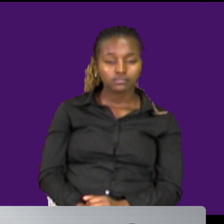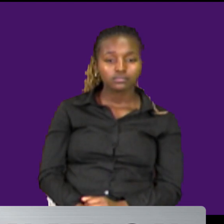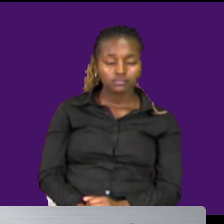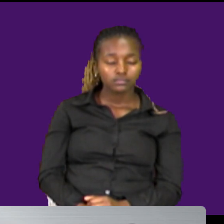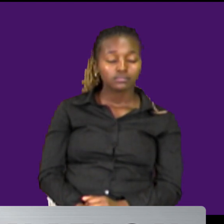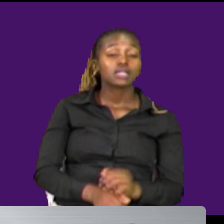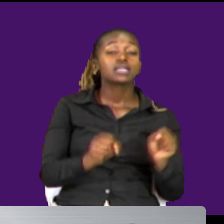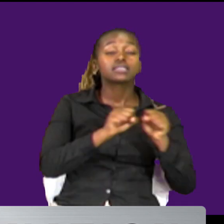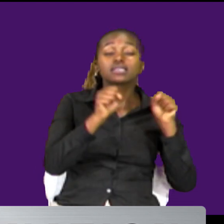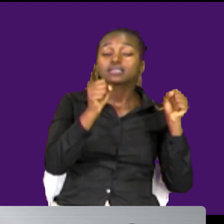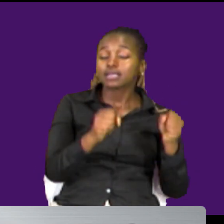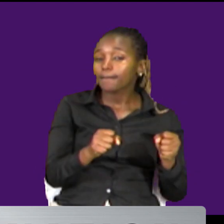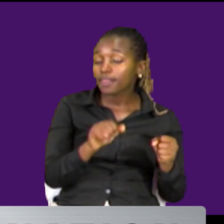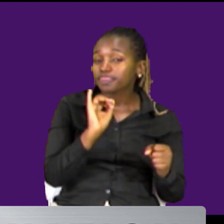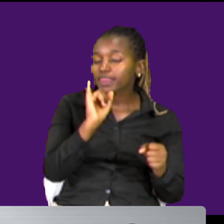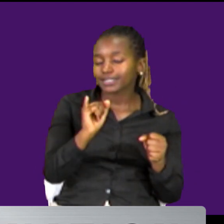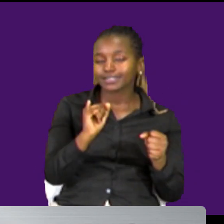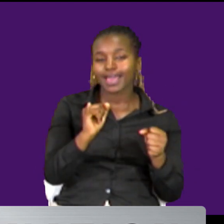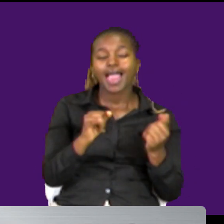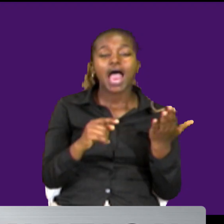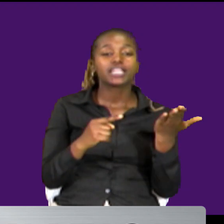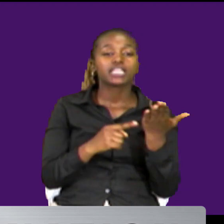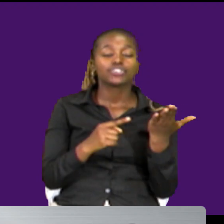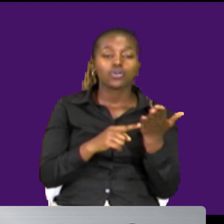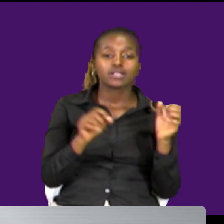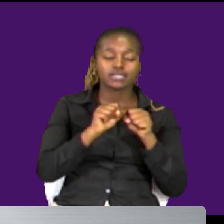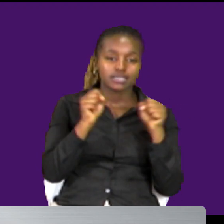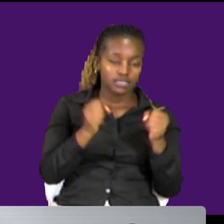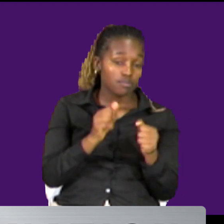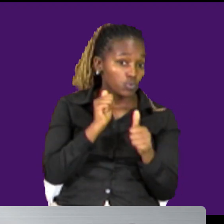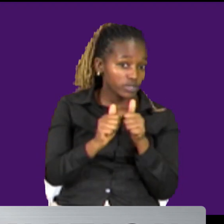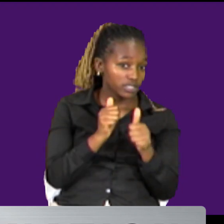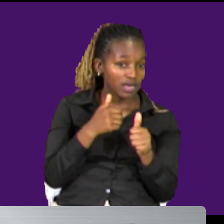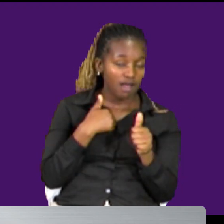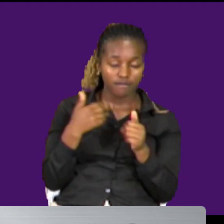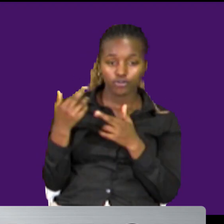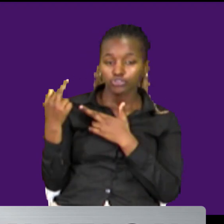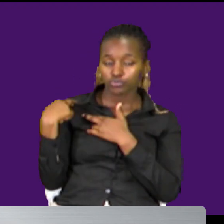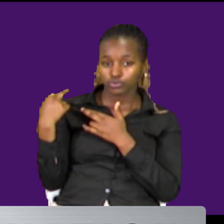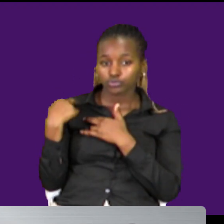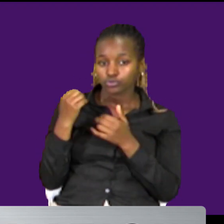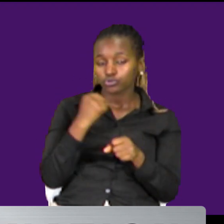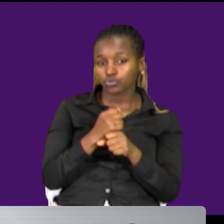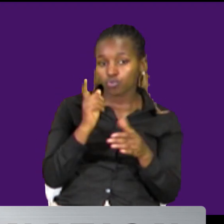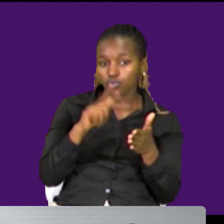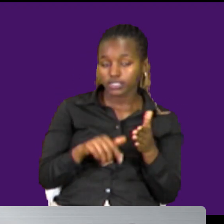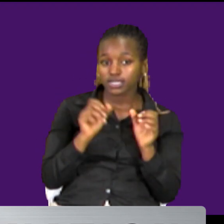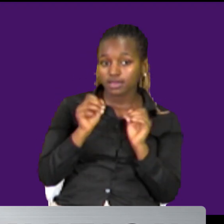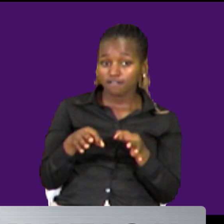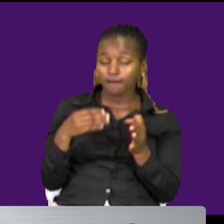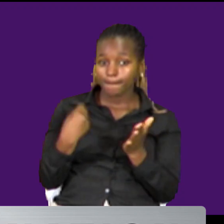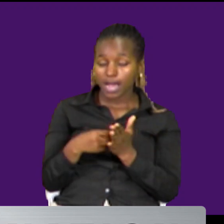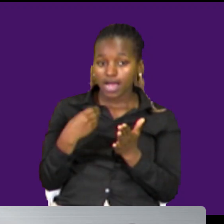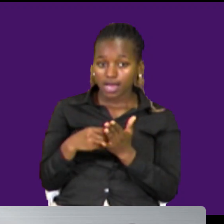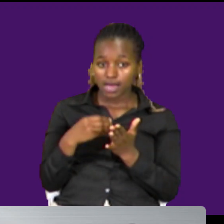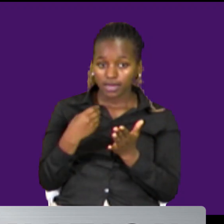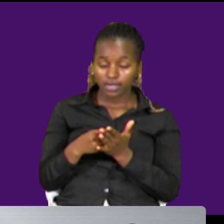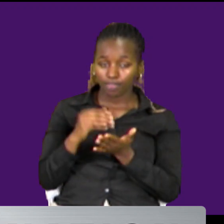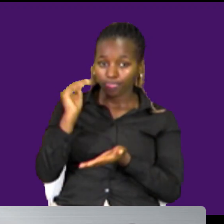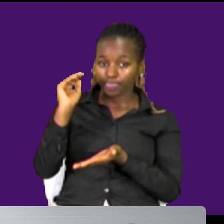so the system is electronic system. What was it supposed to do? You see, when you are deducted money to go to NHIA,